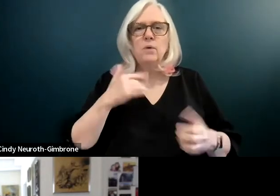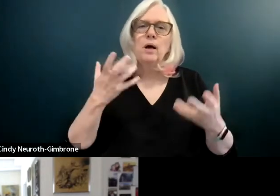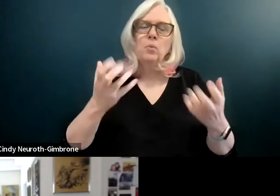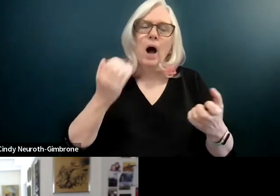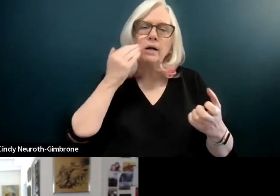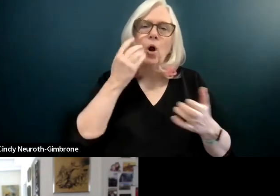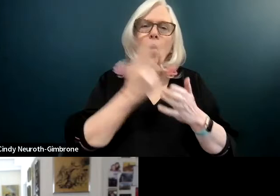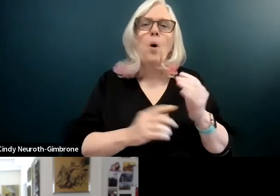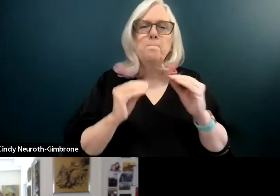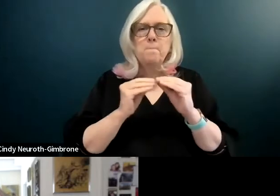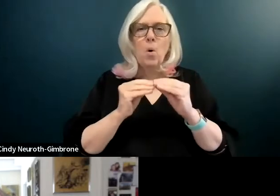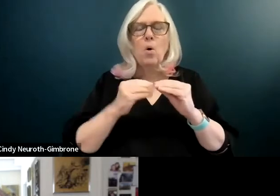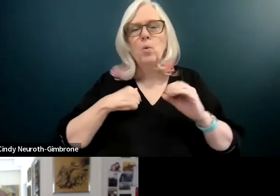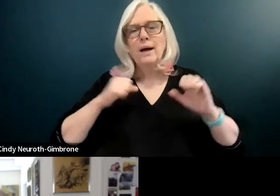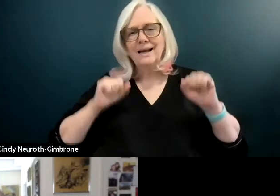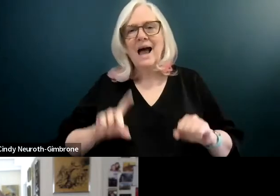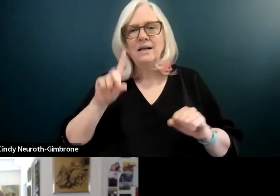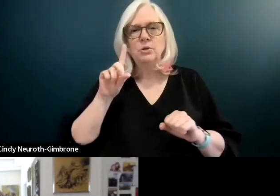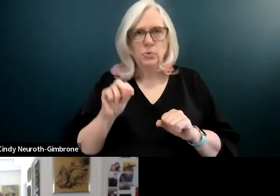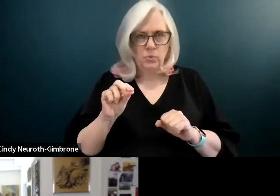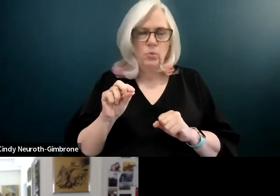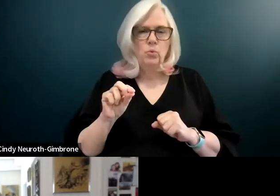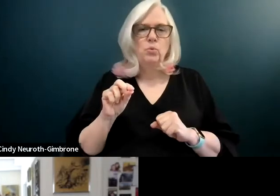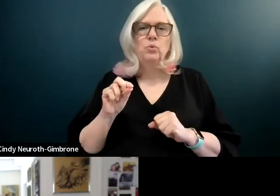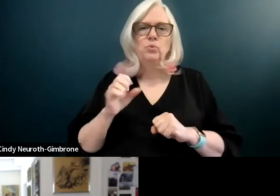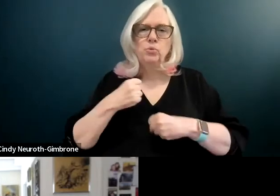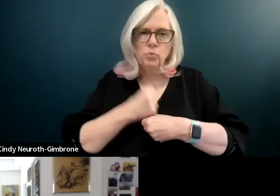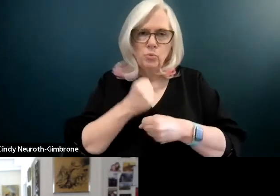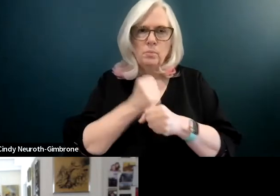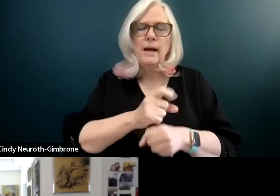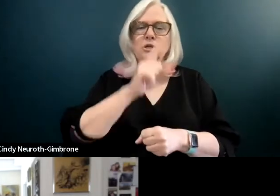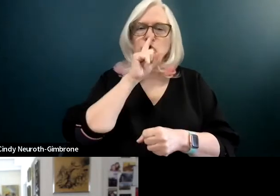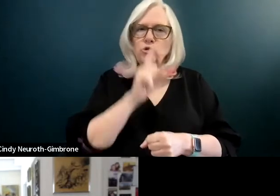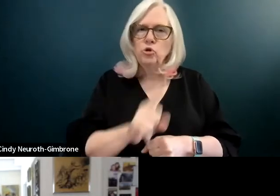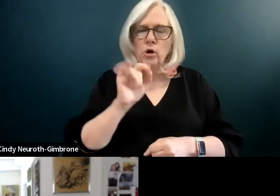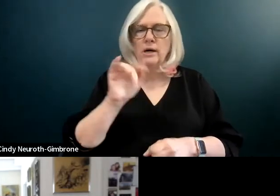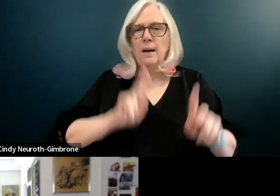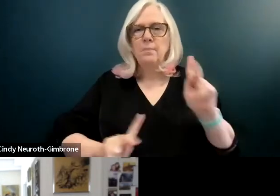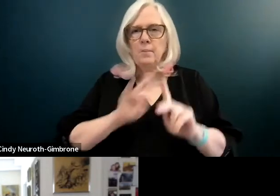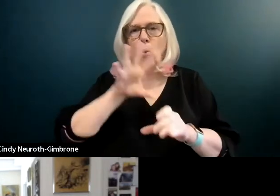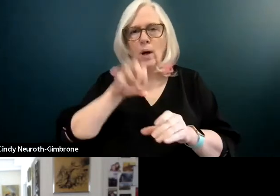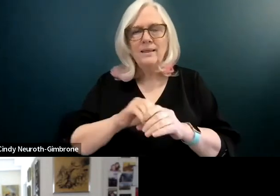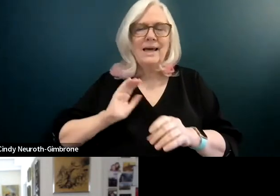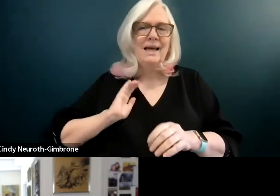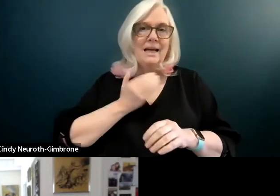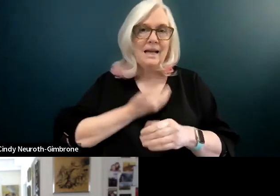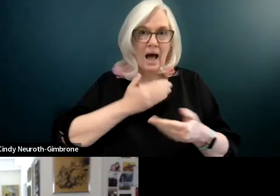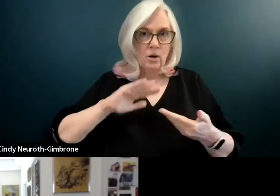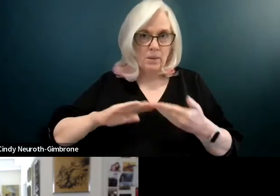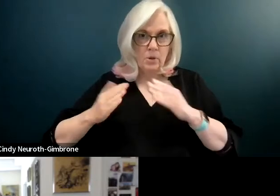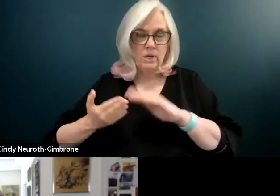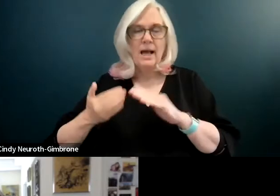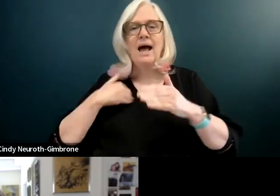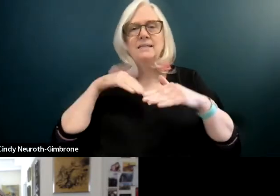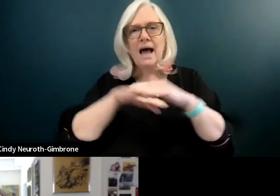could do to ensure that people in our community have access to the libraries.